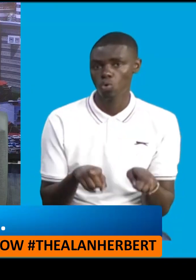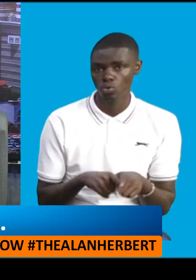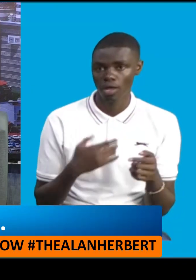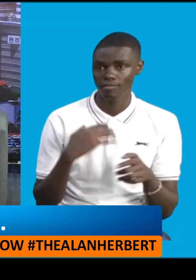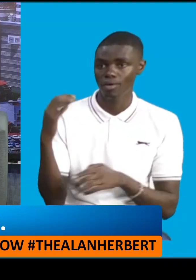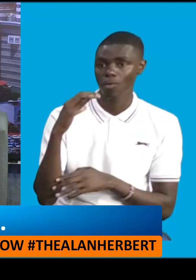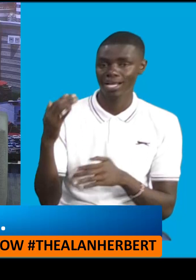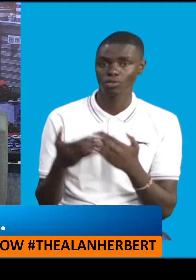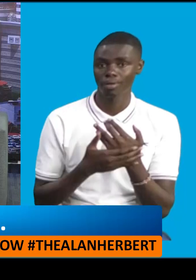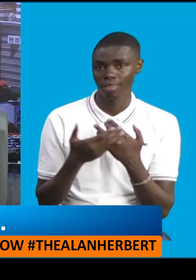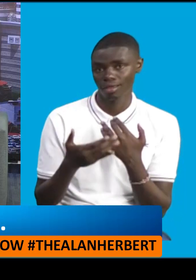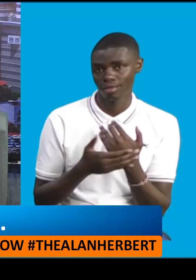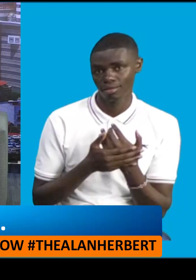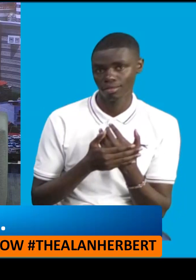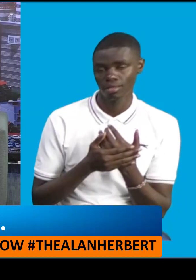We also have our customer care